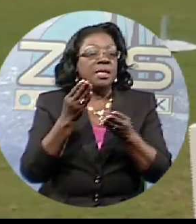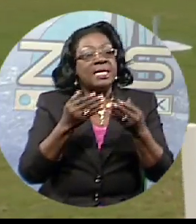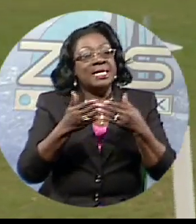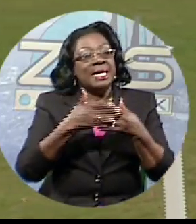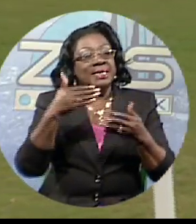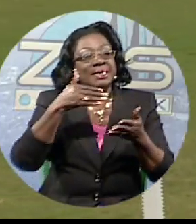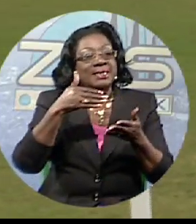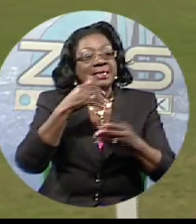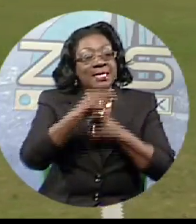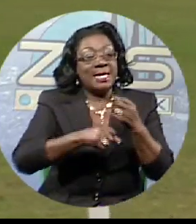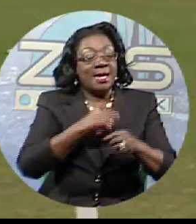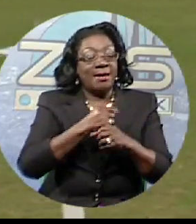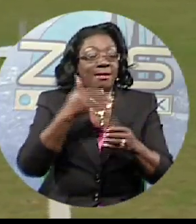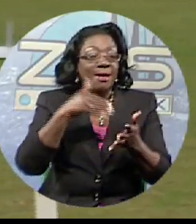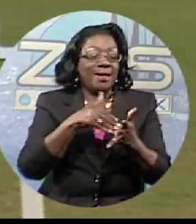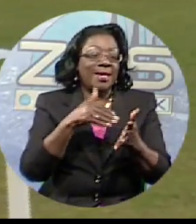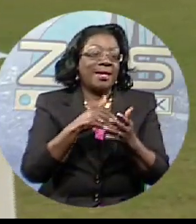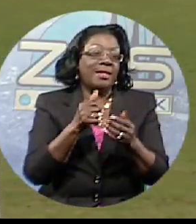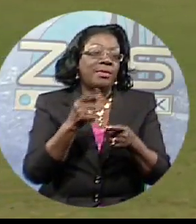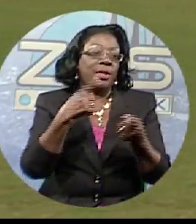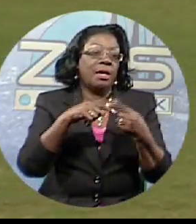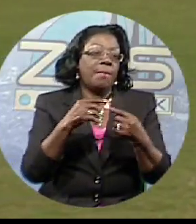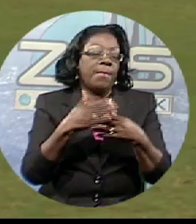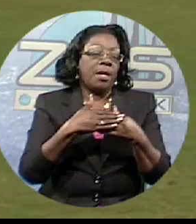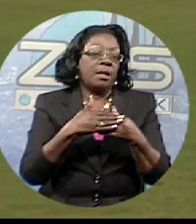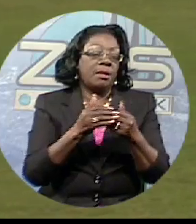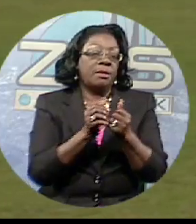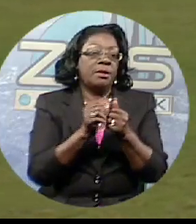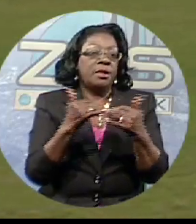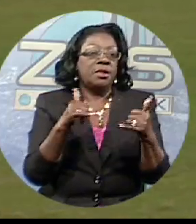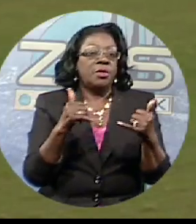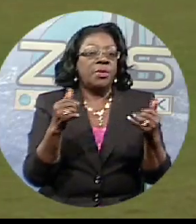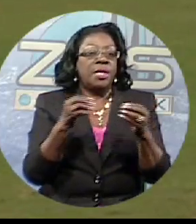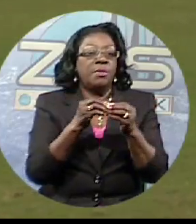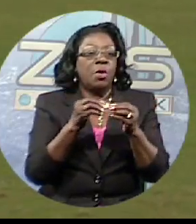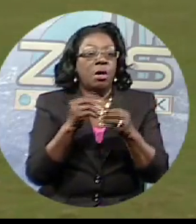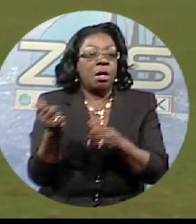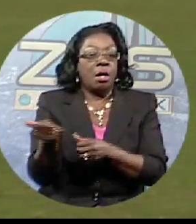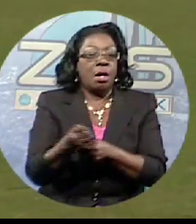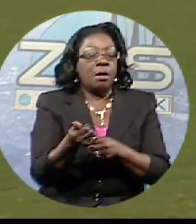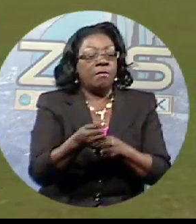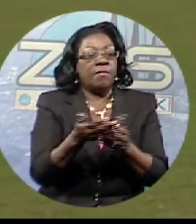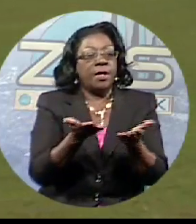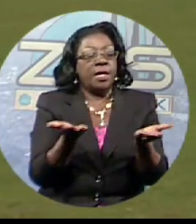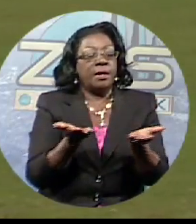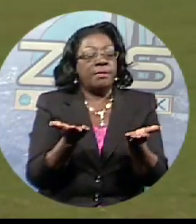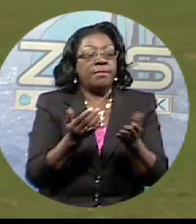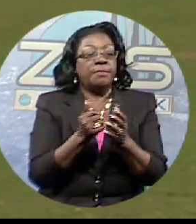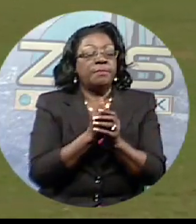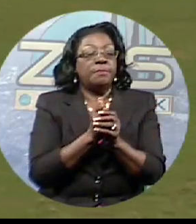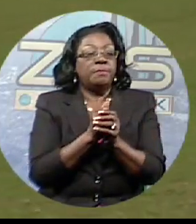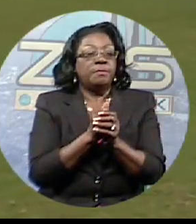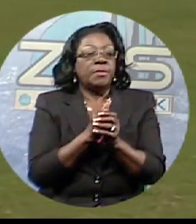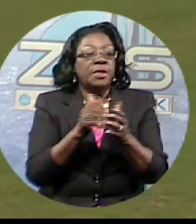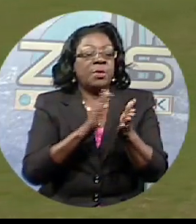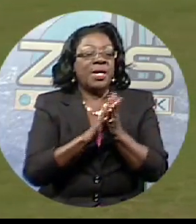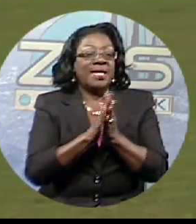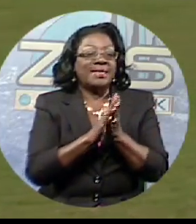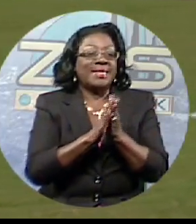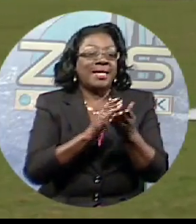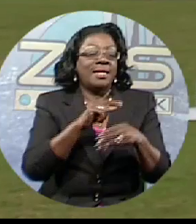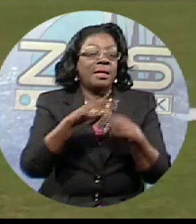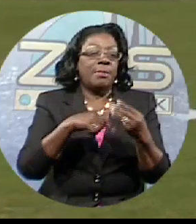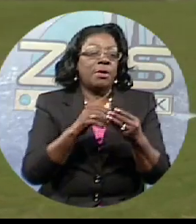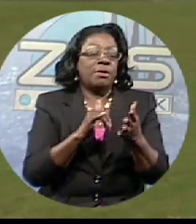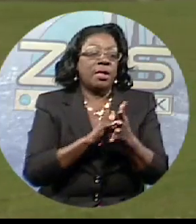Absolutely. Tourism verbally committed to another 3 years last night, so we're excited about that and